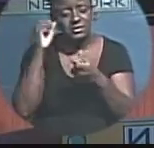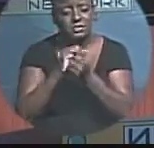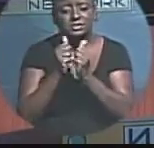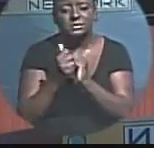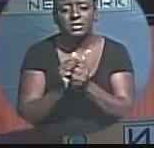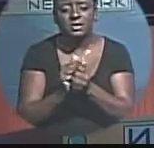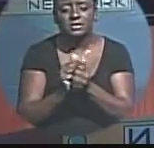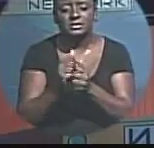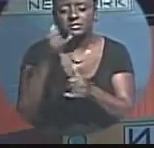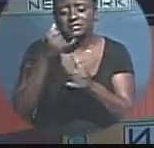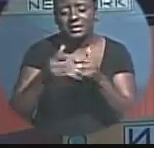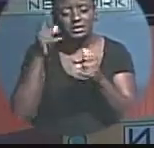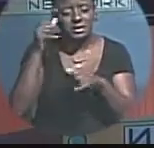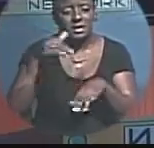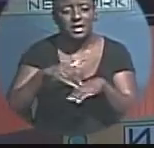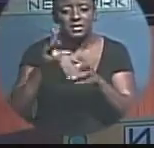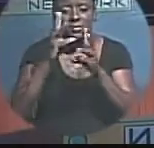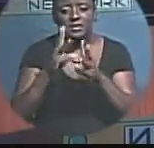Your final look at weather is still to come.